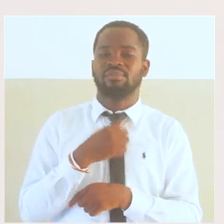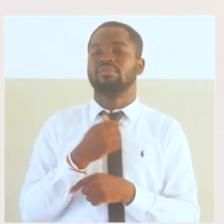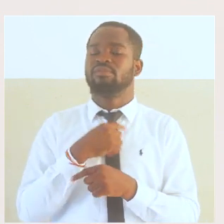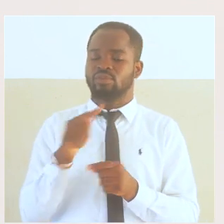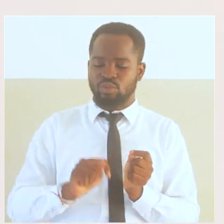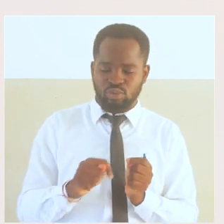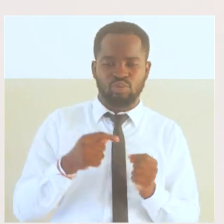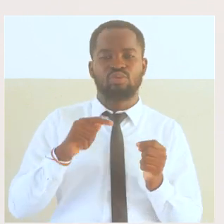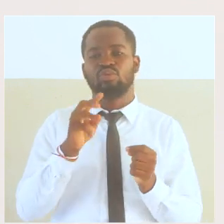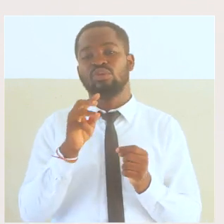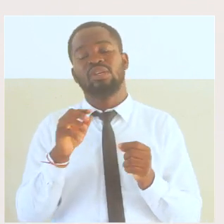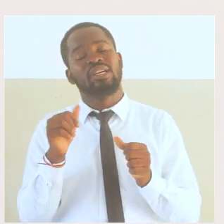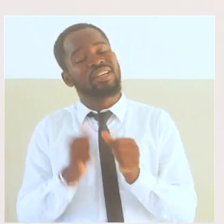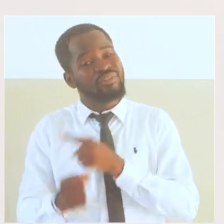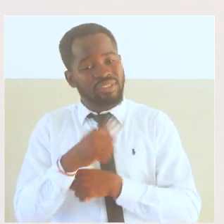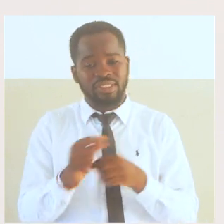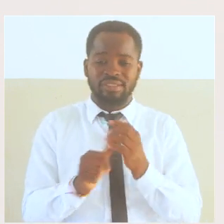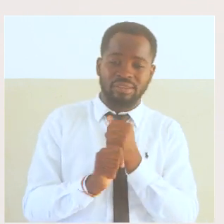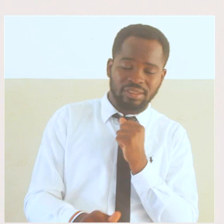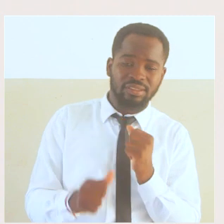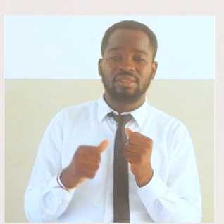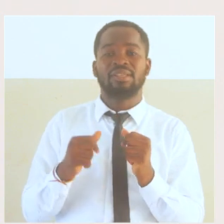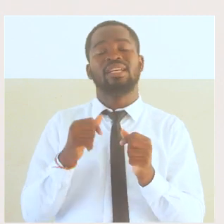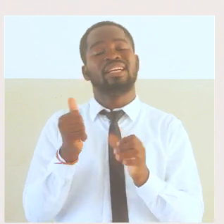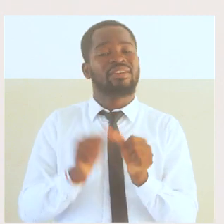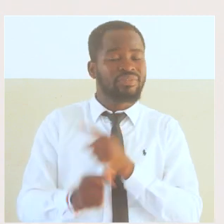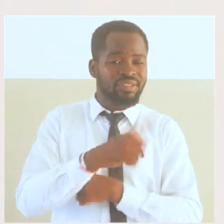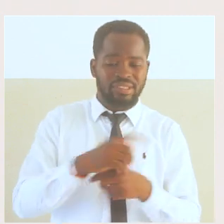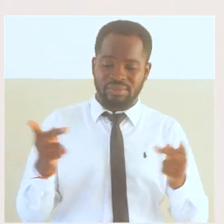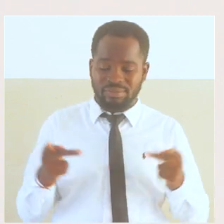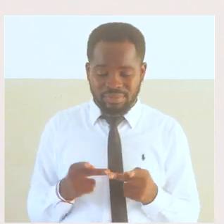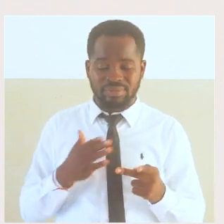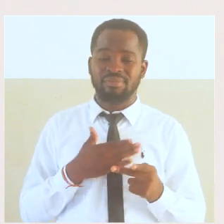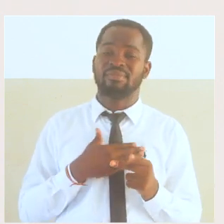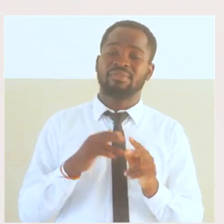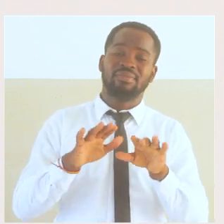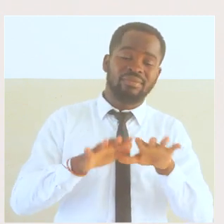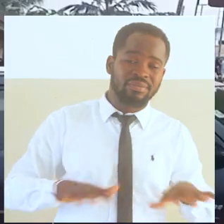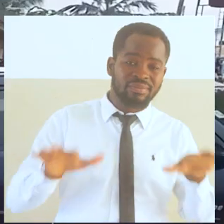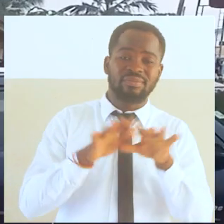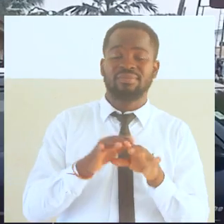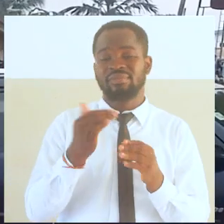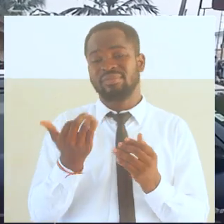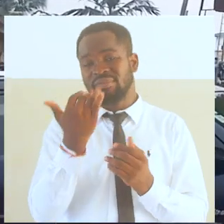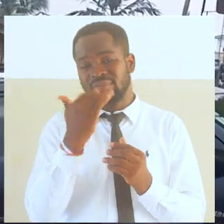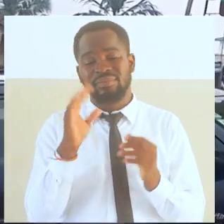something. The condition itself, when managed well, you live, but it's difficult to take care of it.